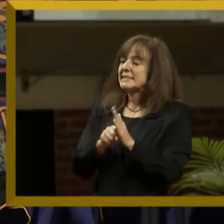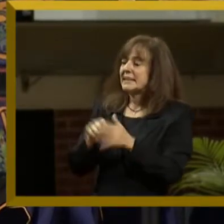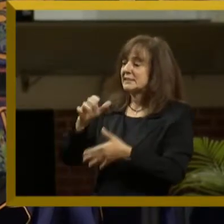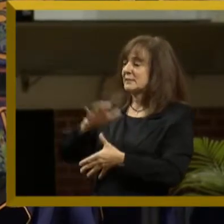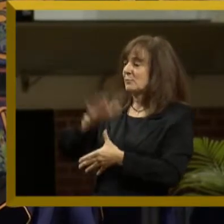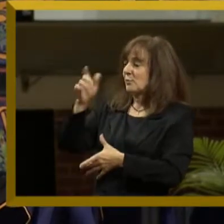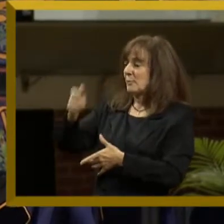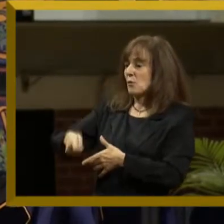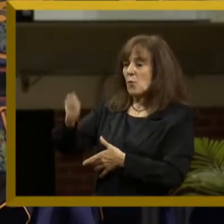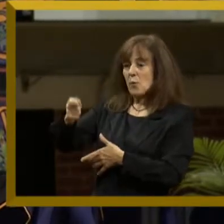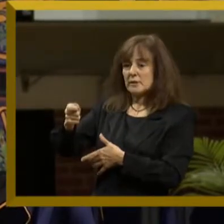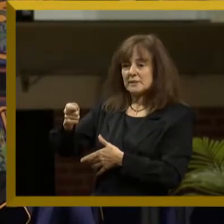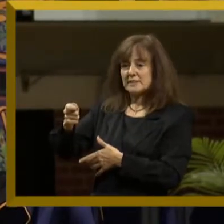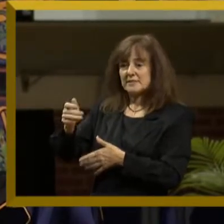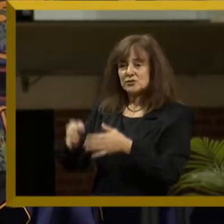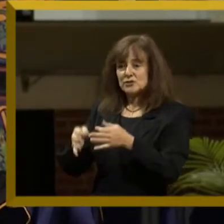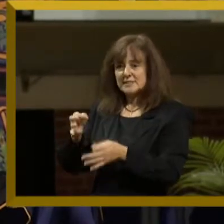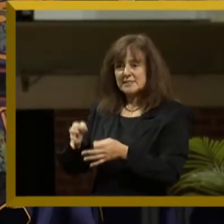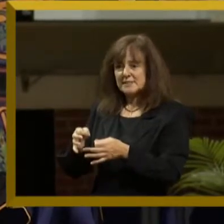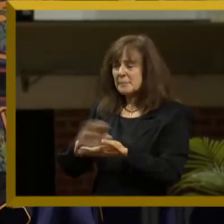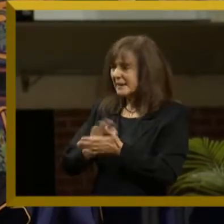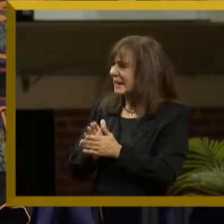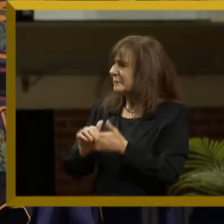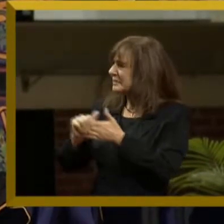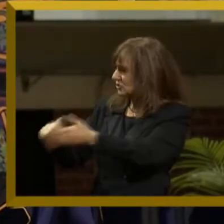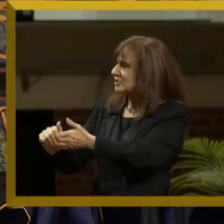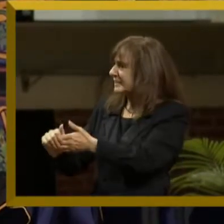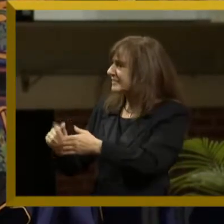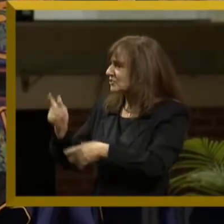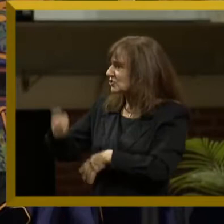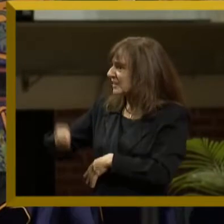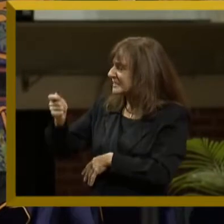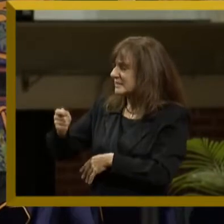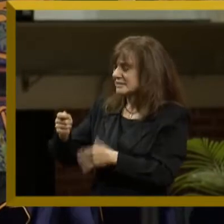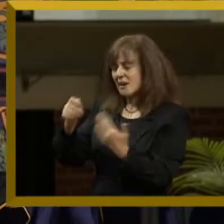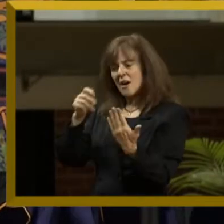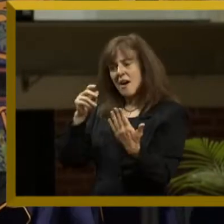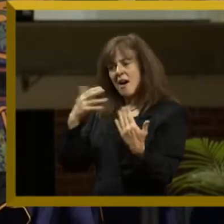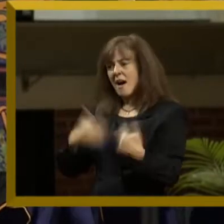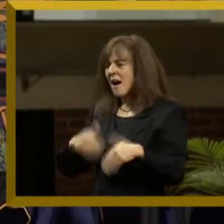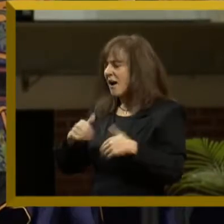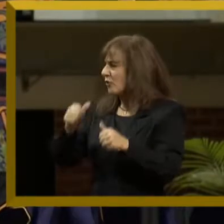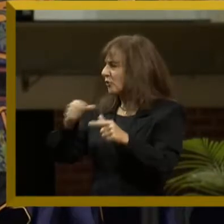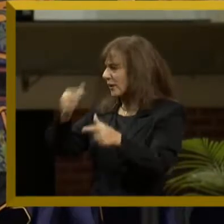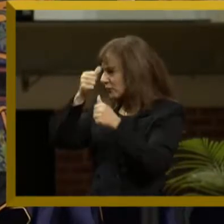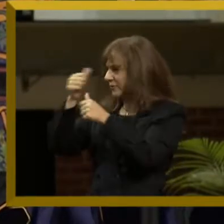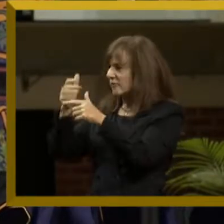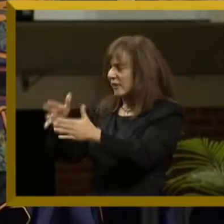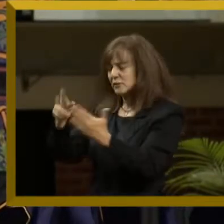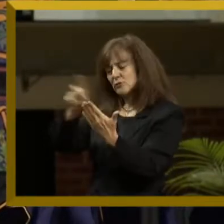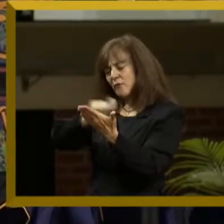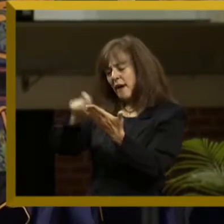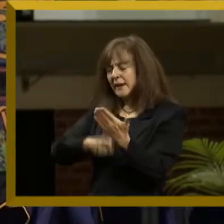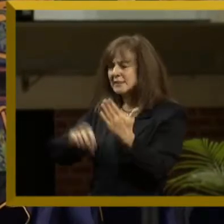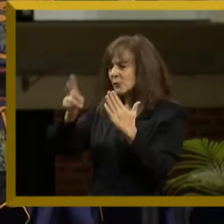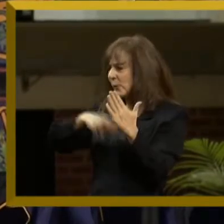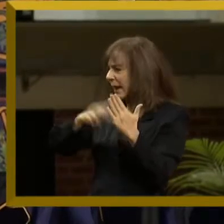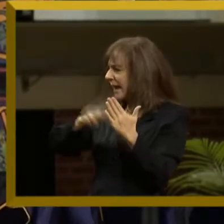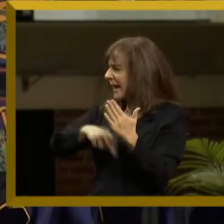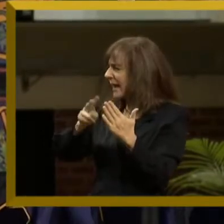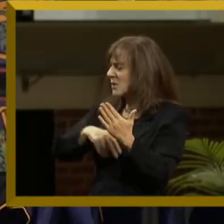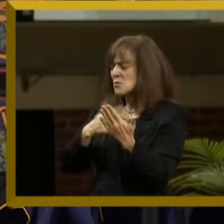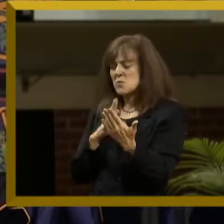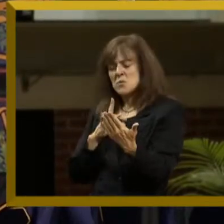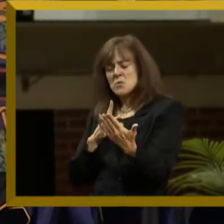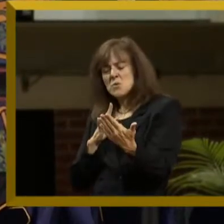justices, even serving as Chief Justice. The boy read all of his great-grandfather's writings and opinions.